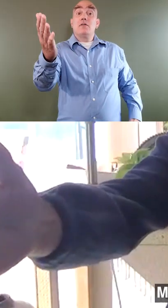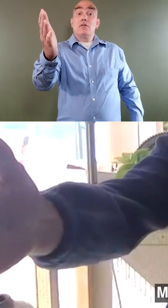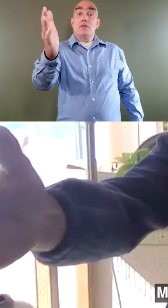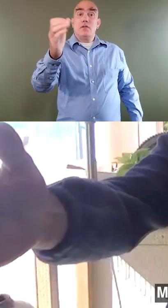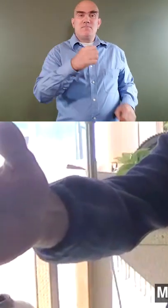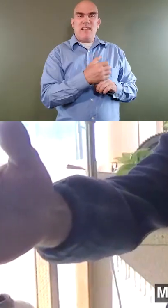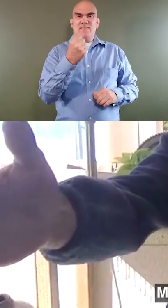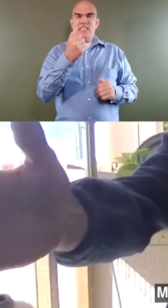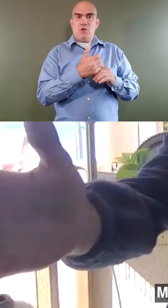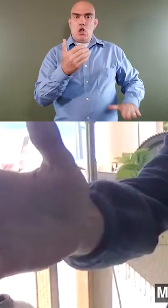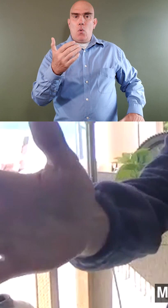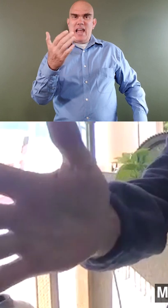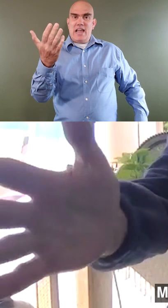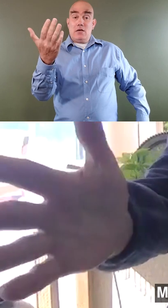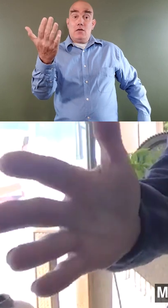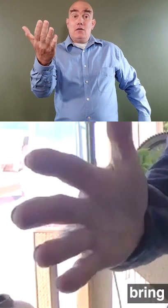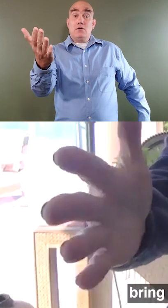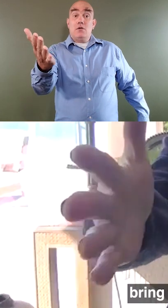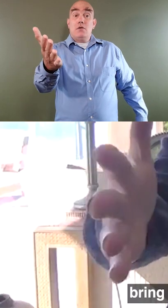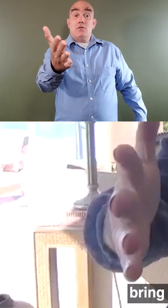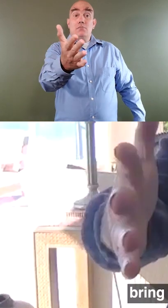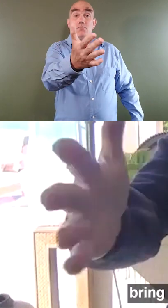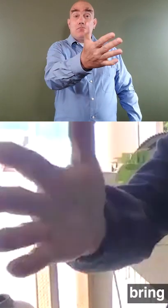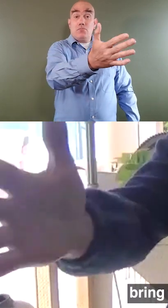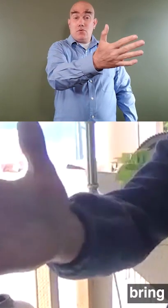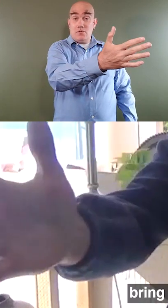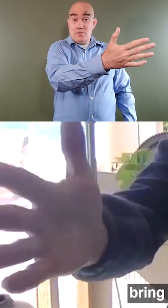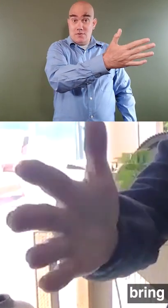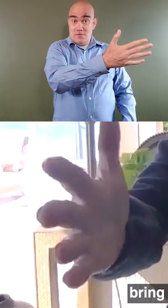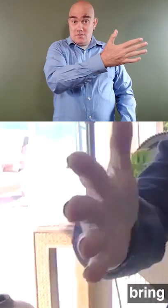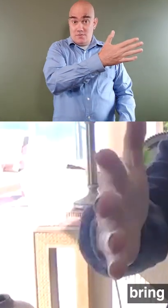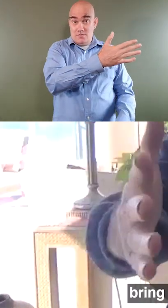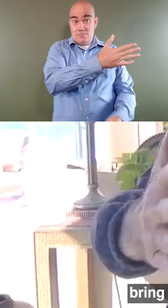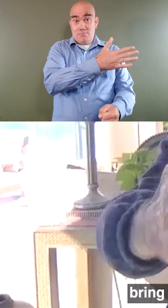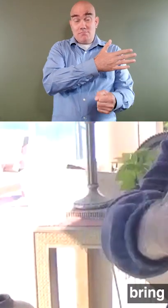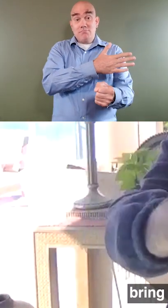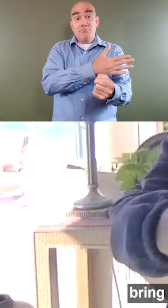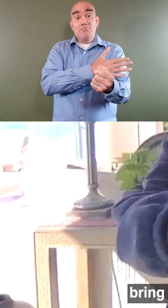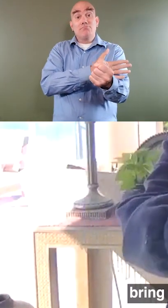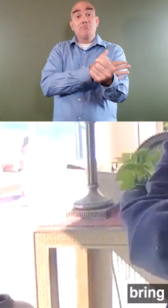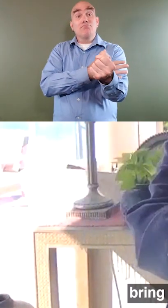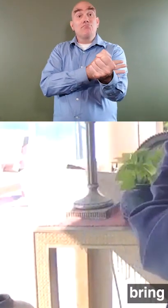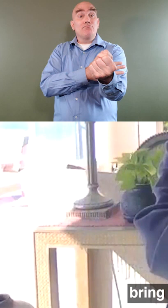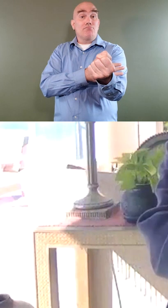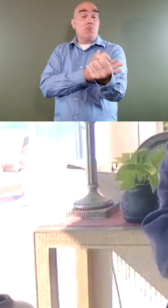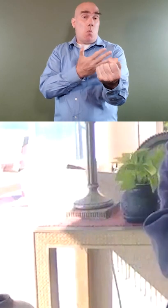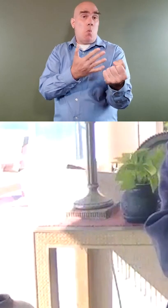Make a fist with the lower hand. Bring the right hand across and